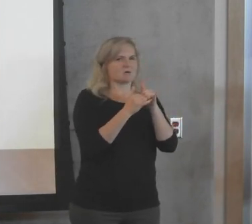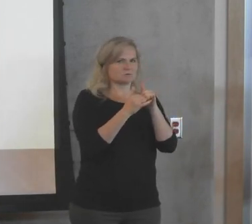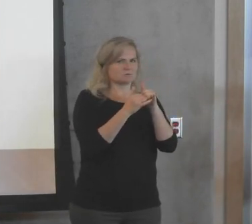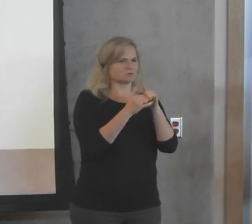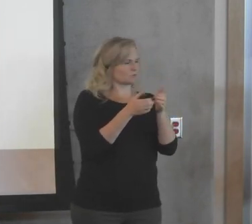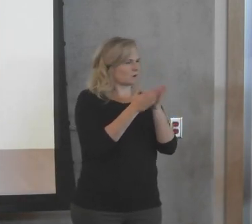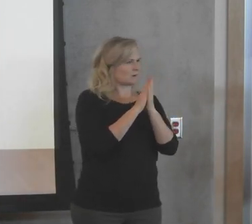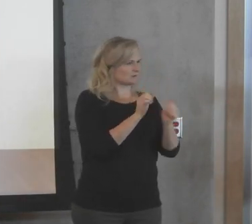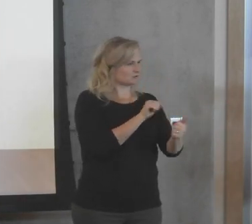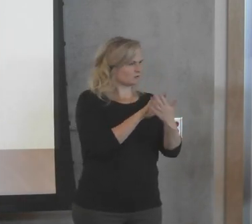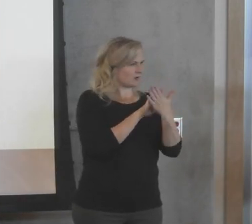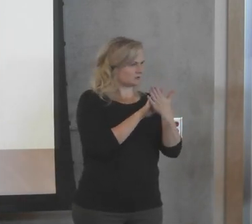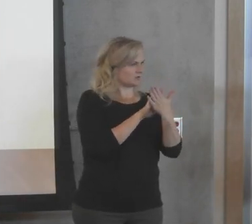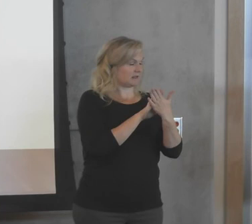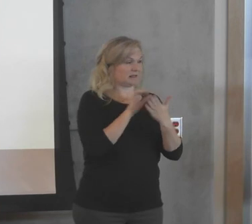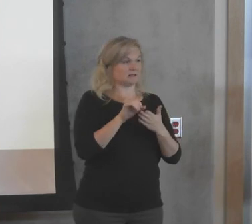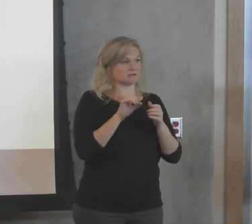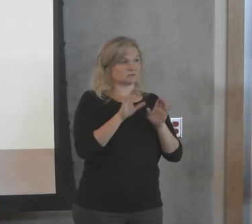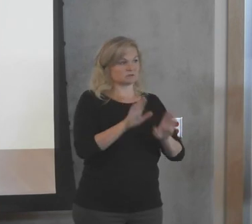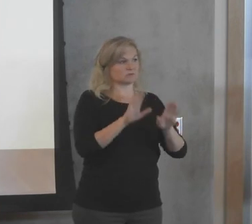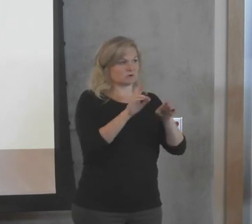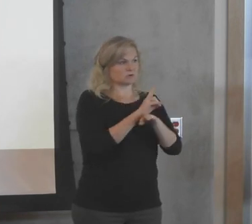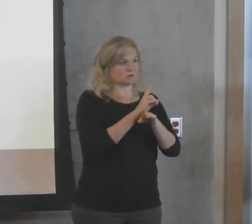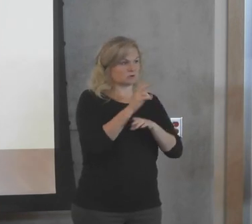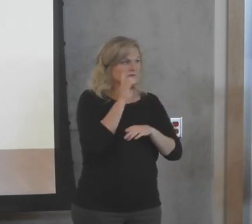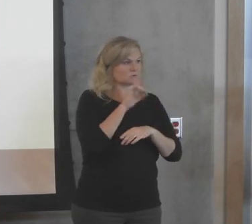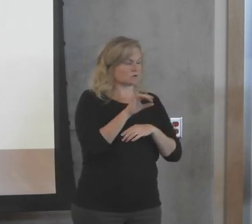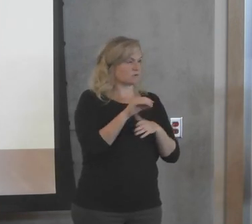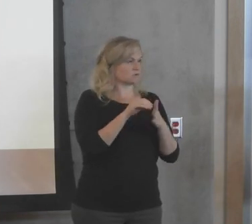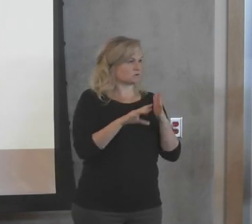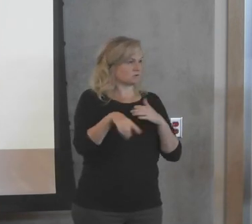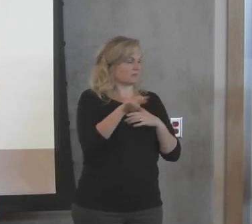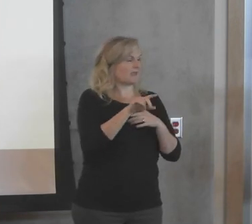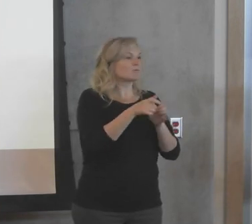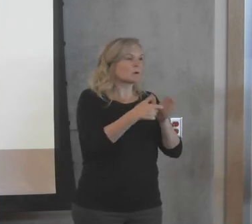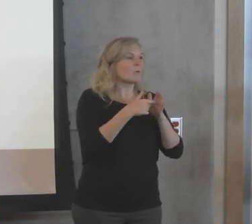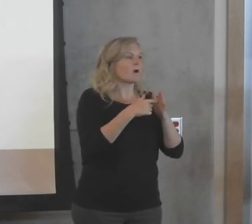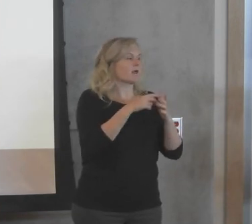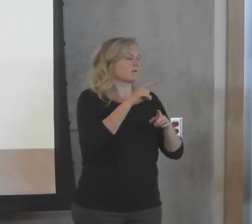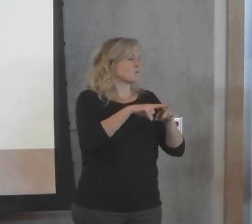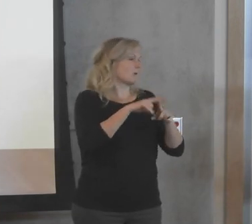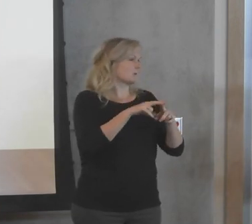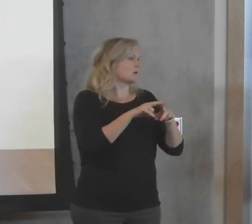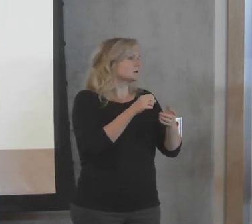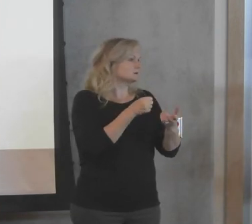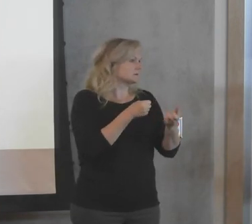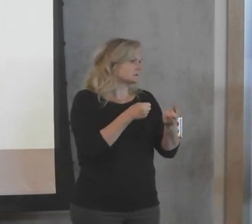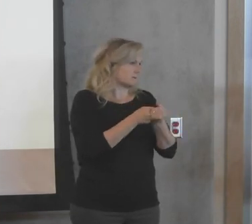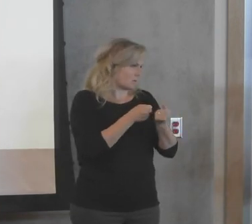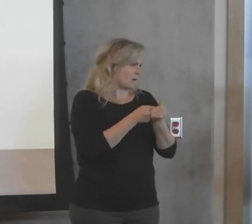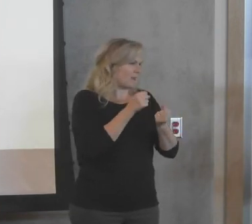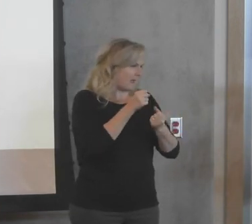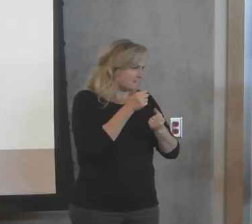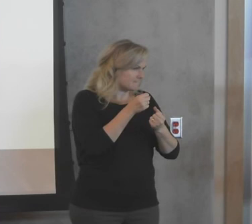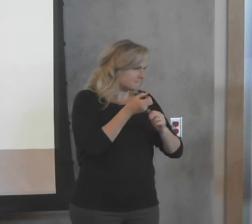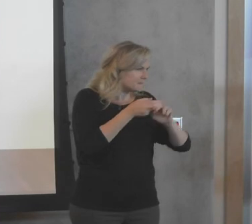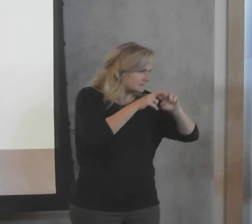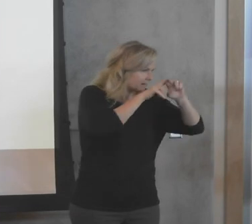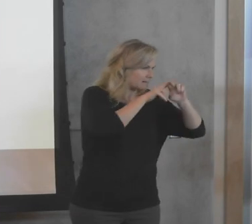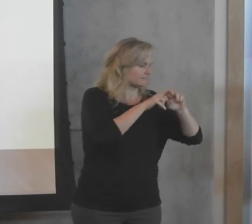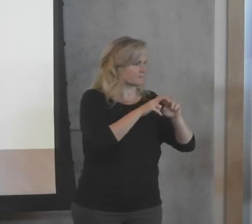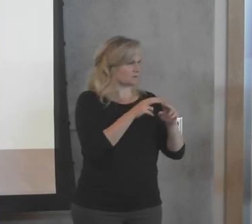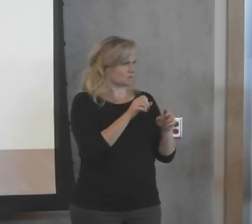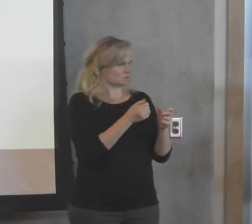need. It's great to use for a student that needs that vocabulary support, that building. You can take whatever they're working